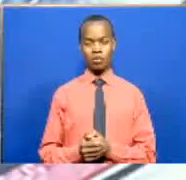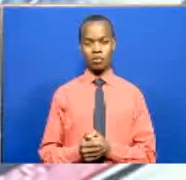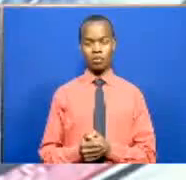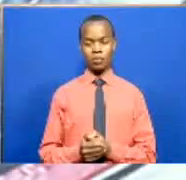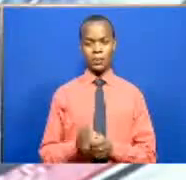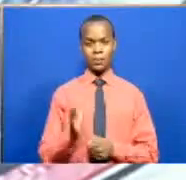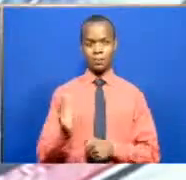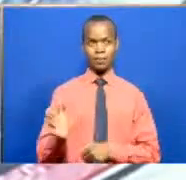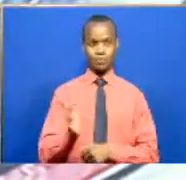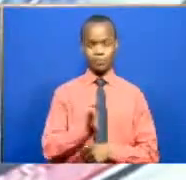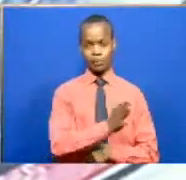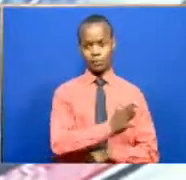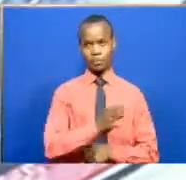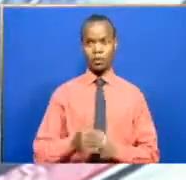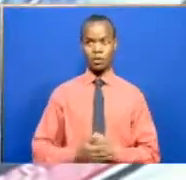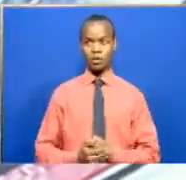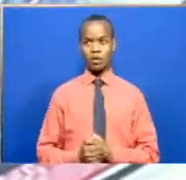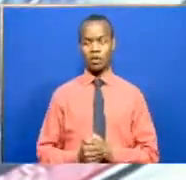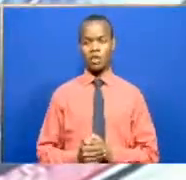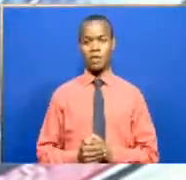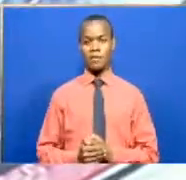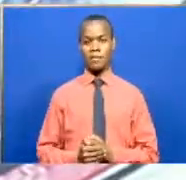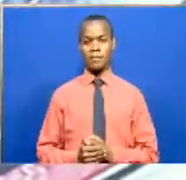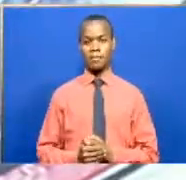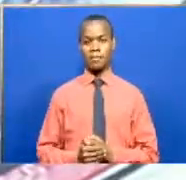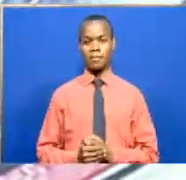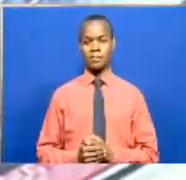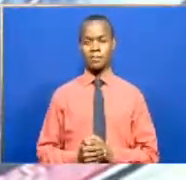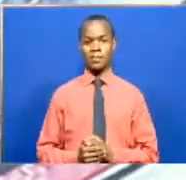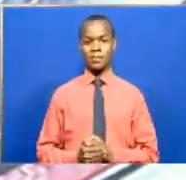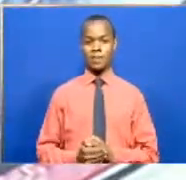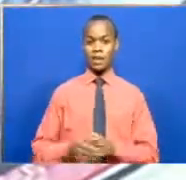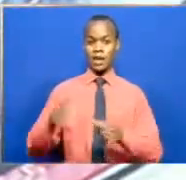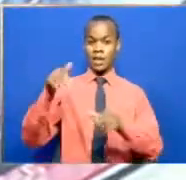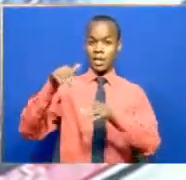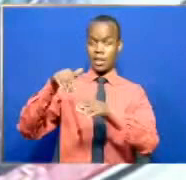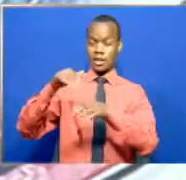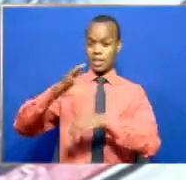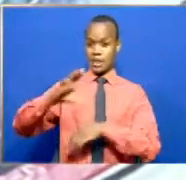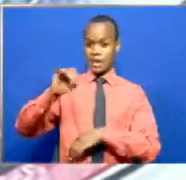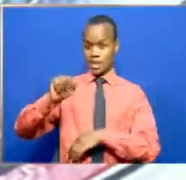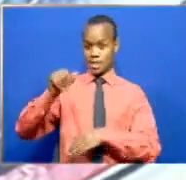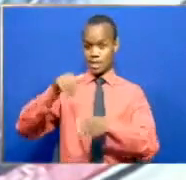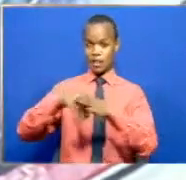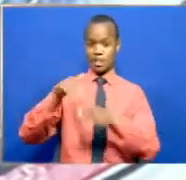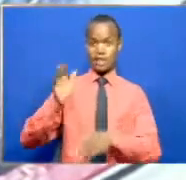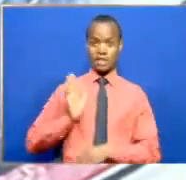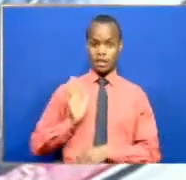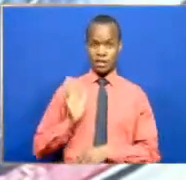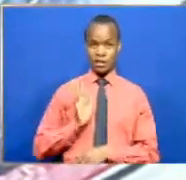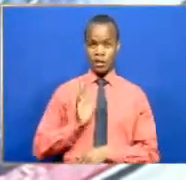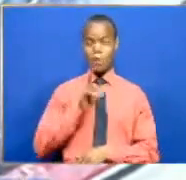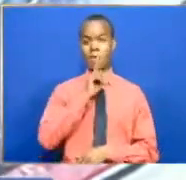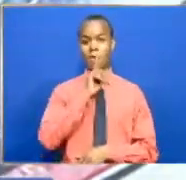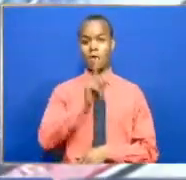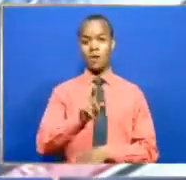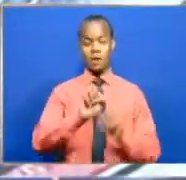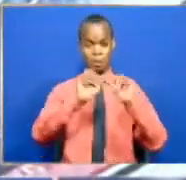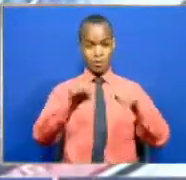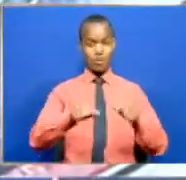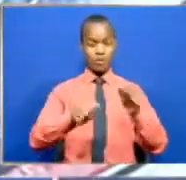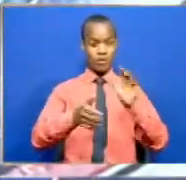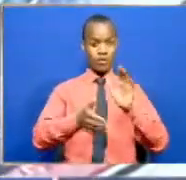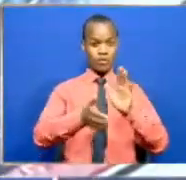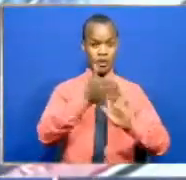Away from the politics of the day, Interior Cabinet Secretary Fred Matiang’i has ordered the immediate